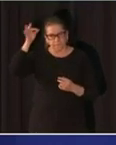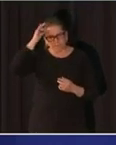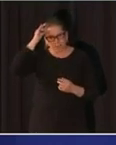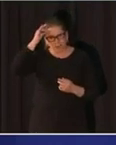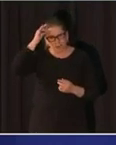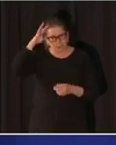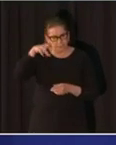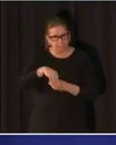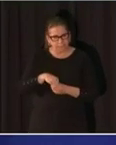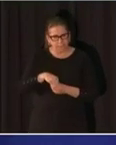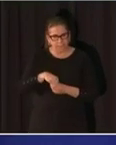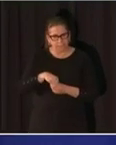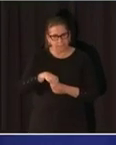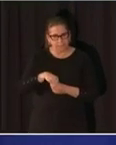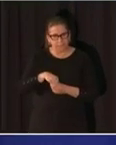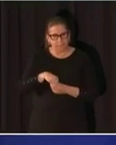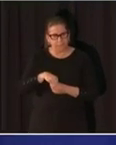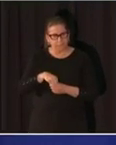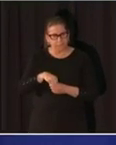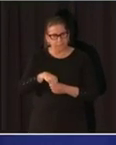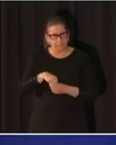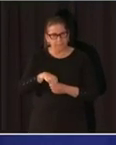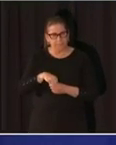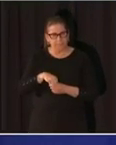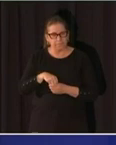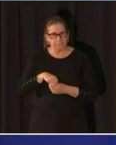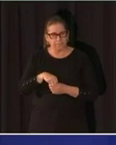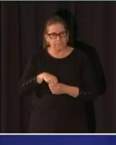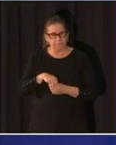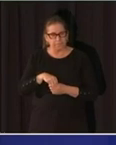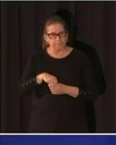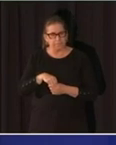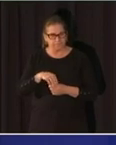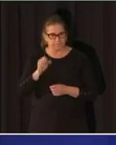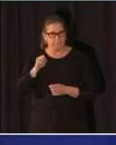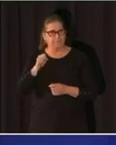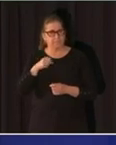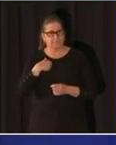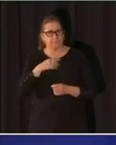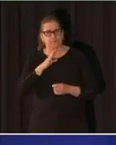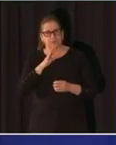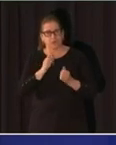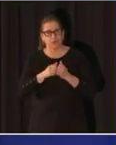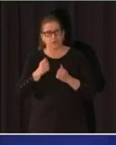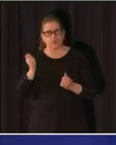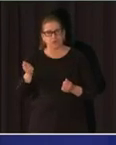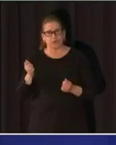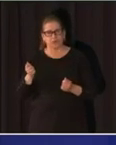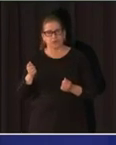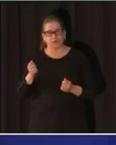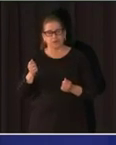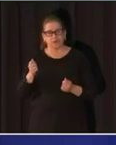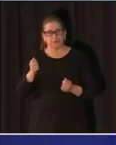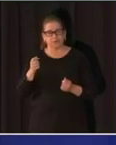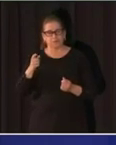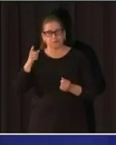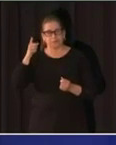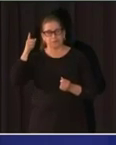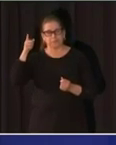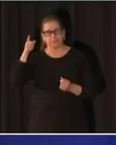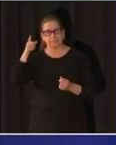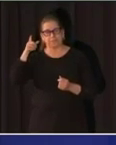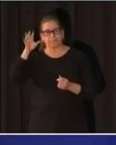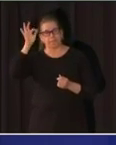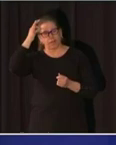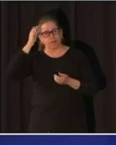Sure. In fact, this morning I was on the phone with Judge Morin as well as other federal partners. So the mayor had mentioned two populations that DC